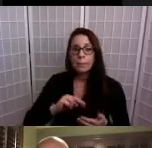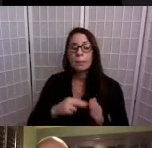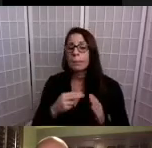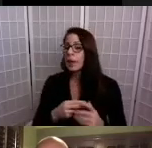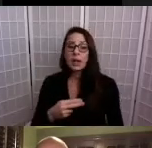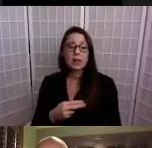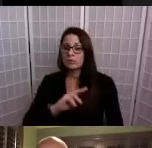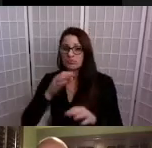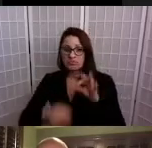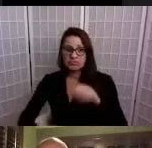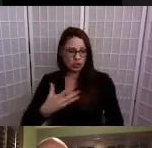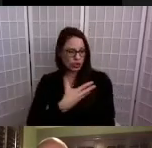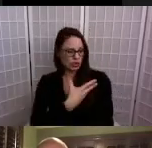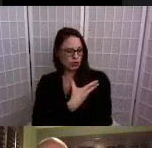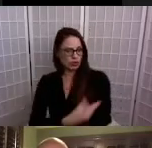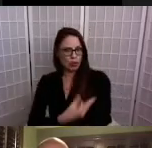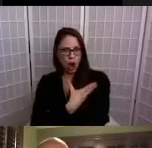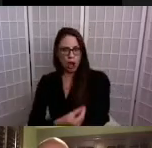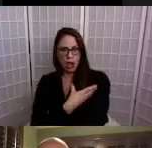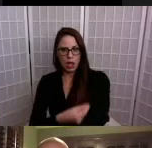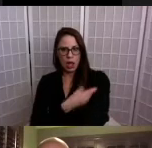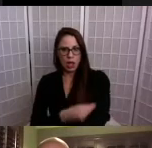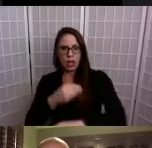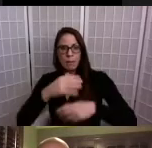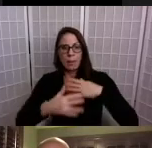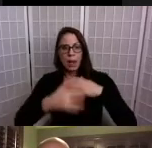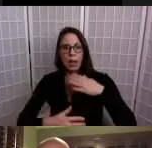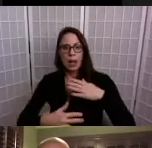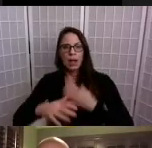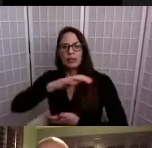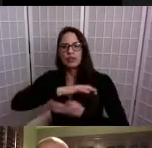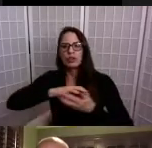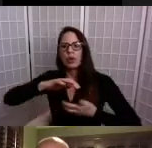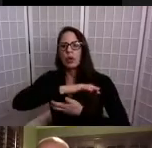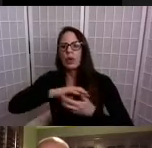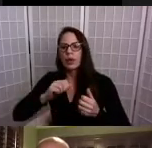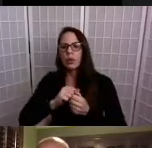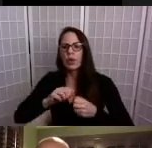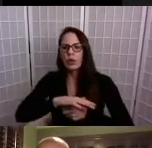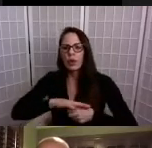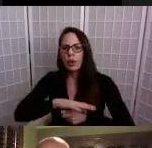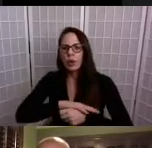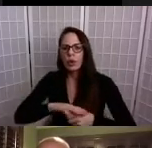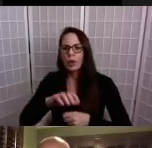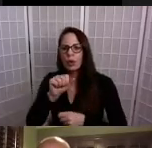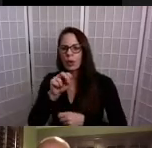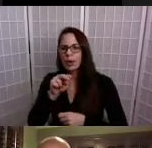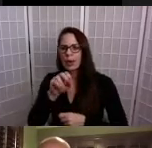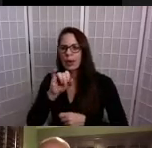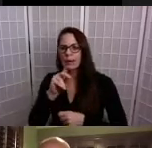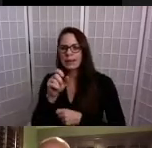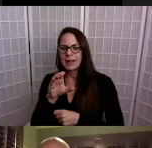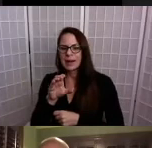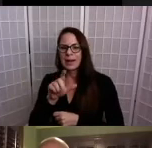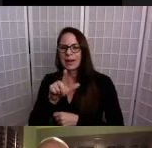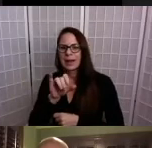blood out of your arm, diluting it with a little bit of local anesthetic like lidocaine or bupivacaine, and